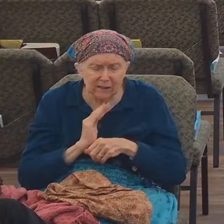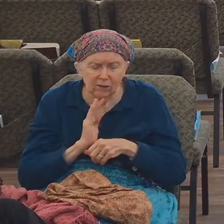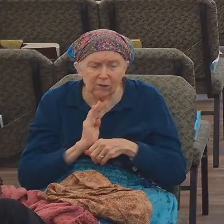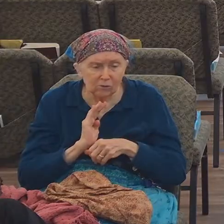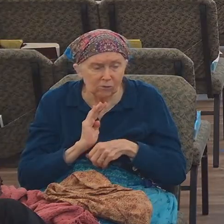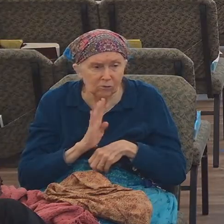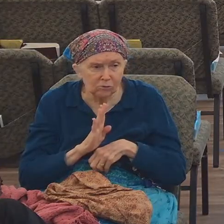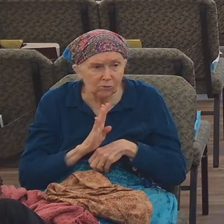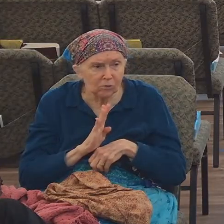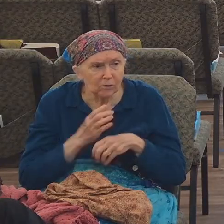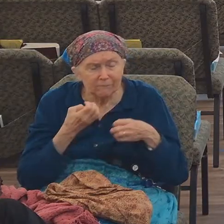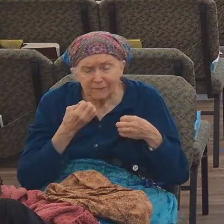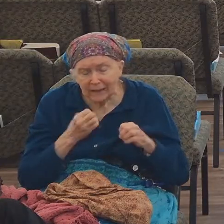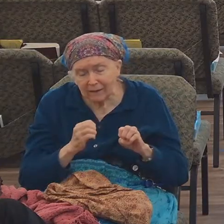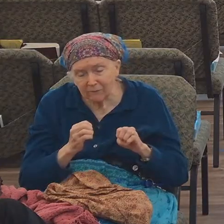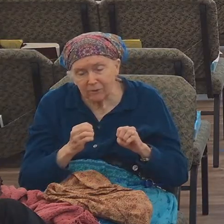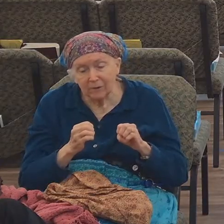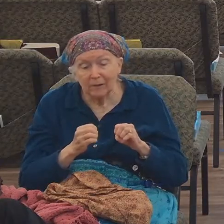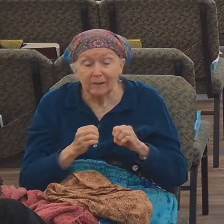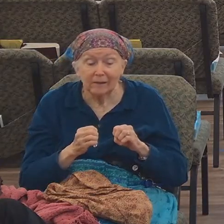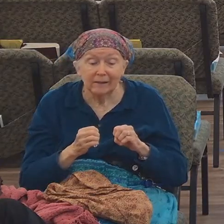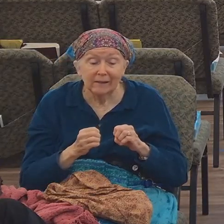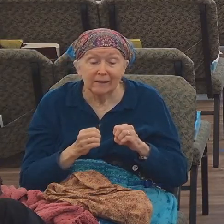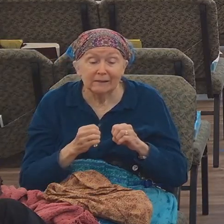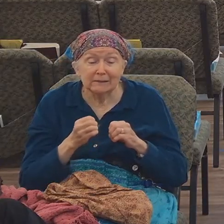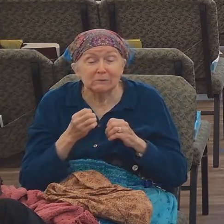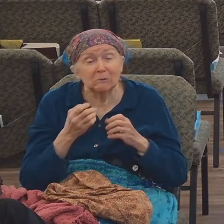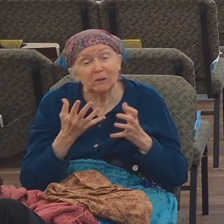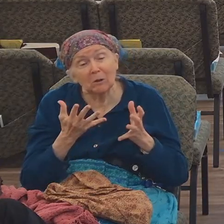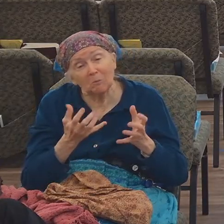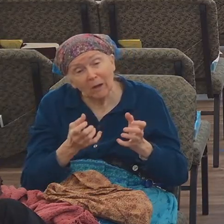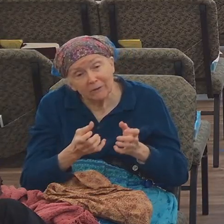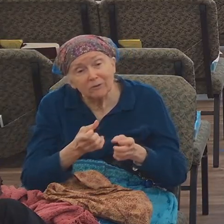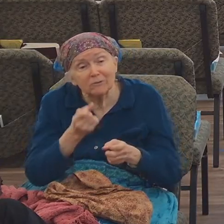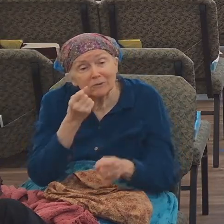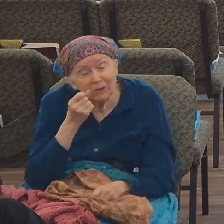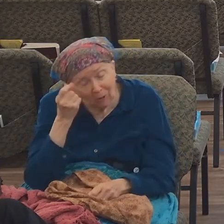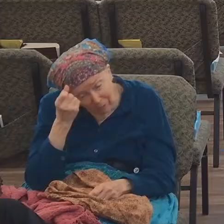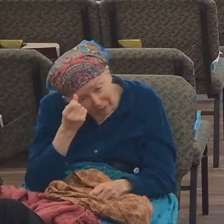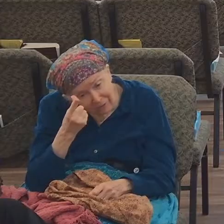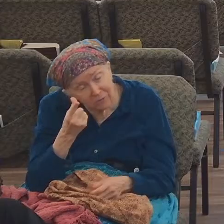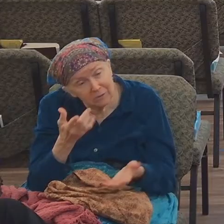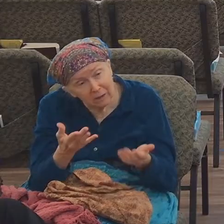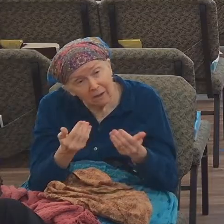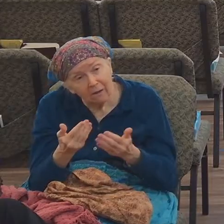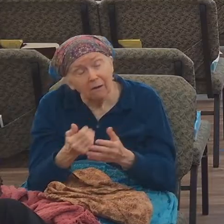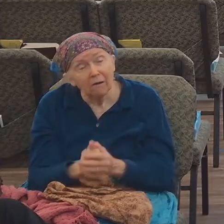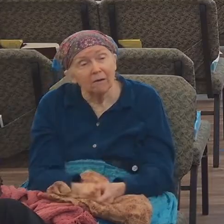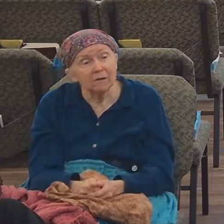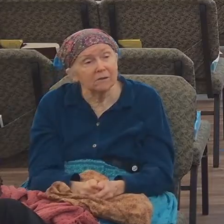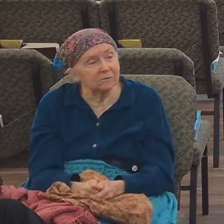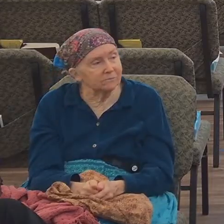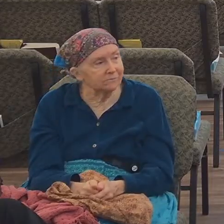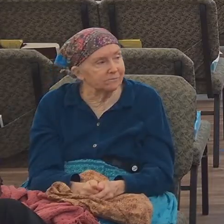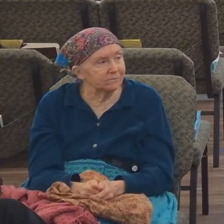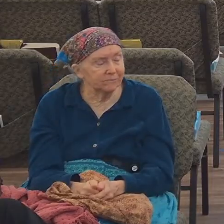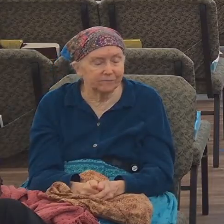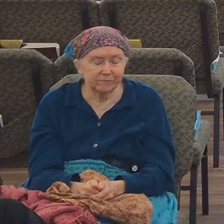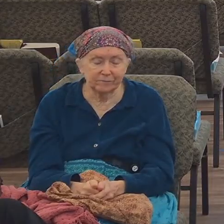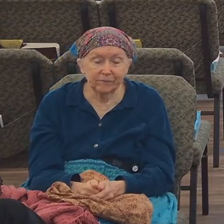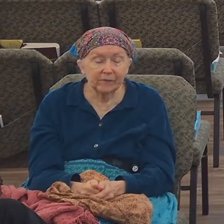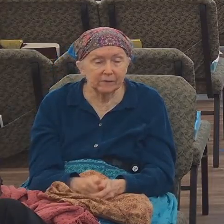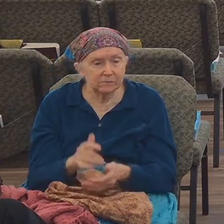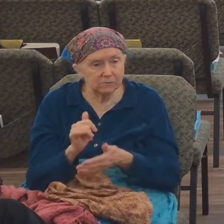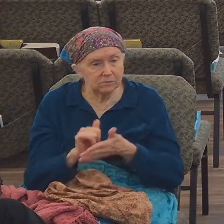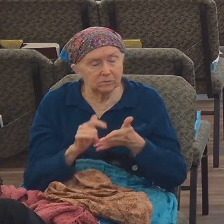Anybody? I mean, like, come on. It's like that. That's what you hear,